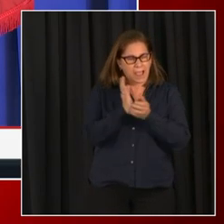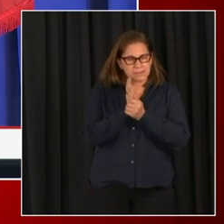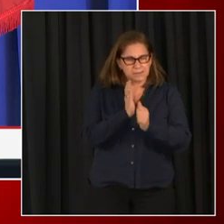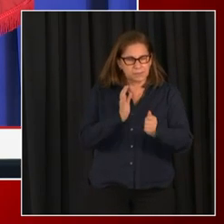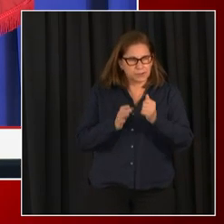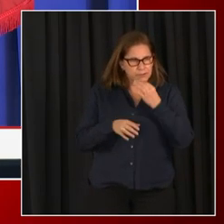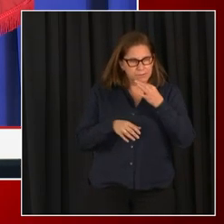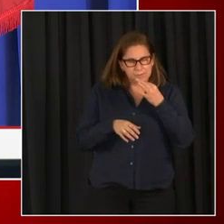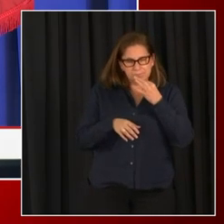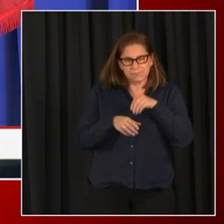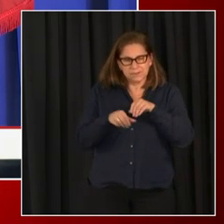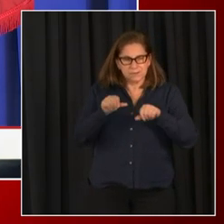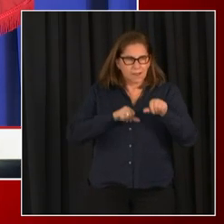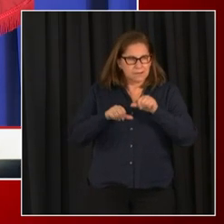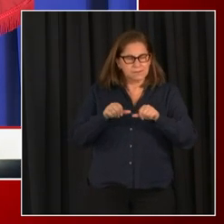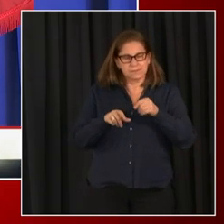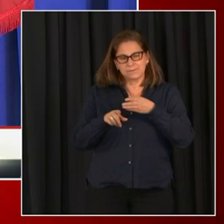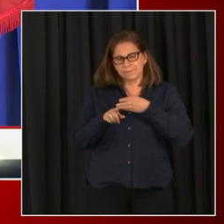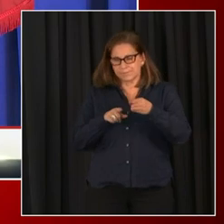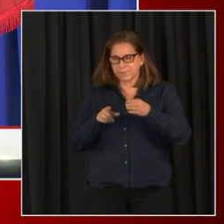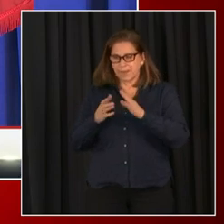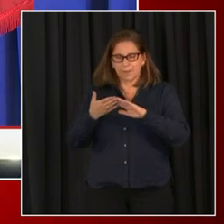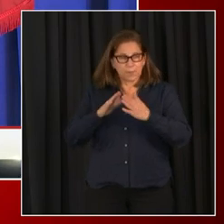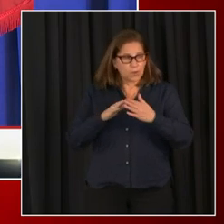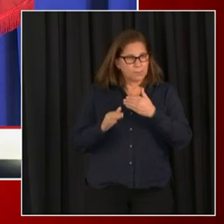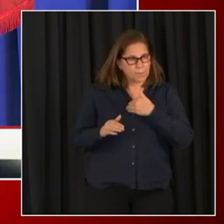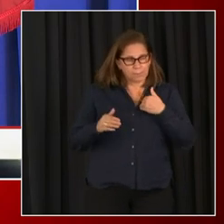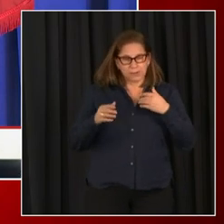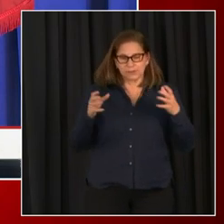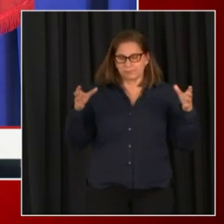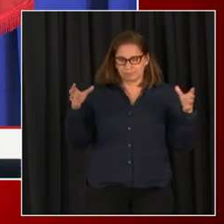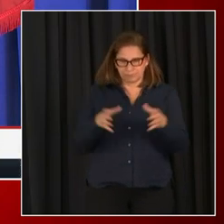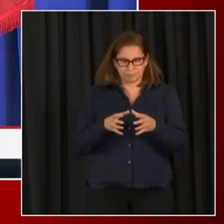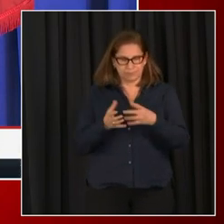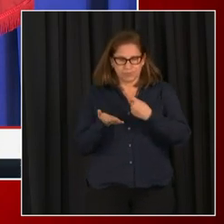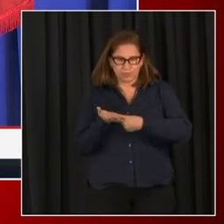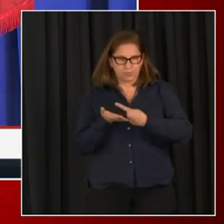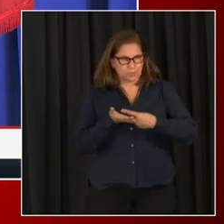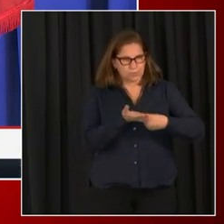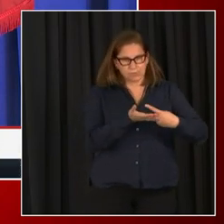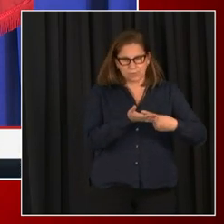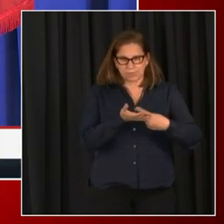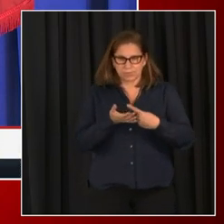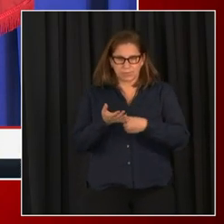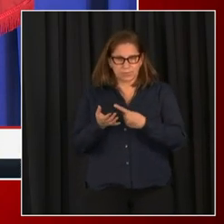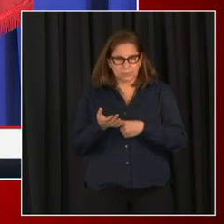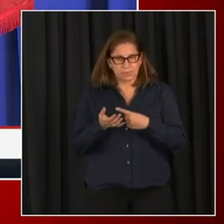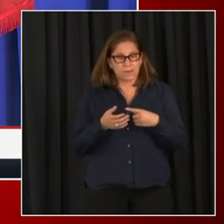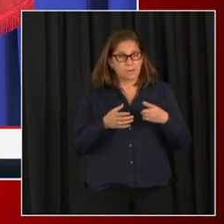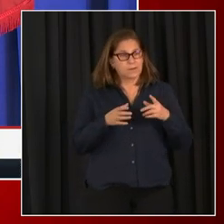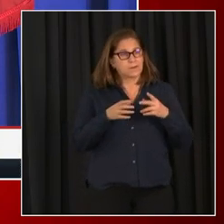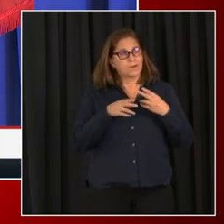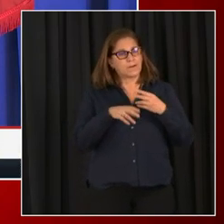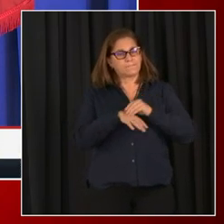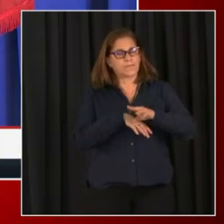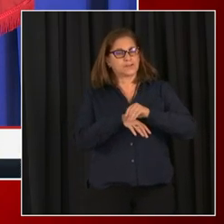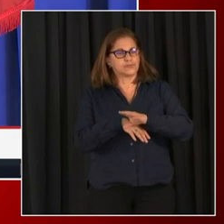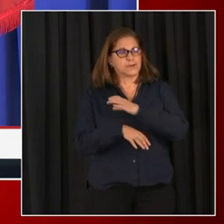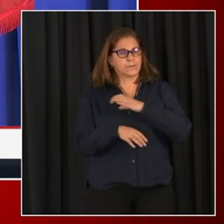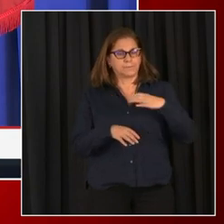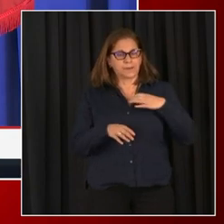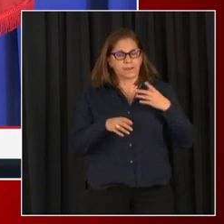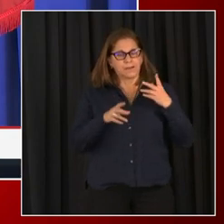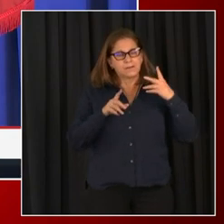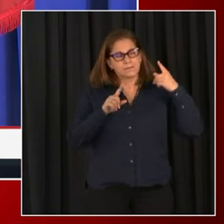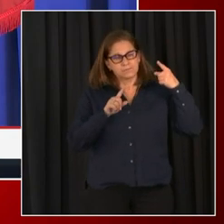community members. And that local advisory committee, I don't know what their whole agenda is, but I know that they're going to be getting